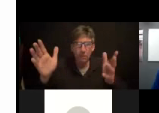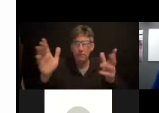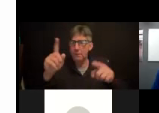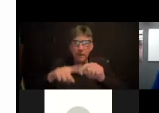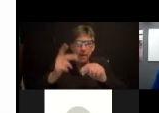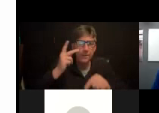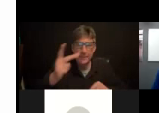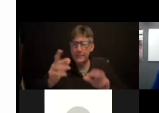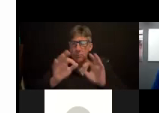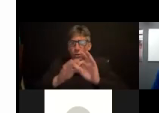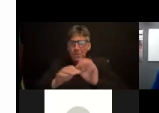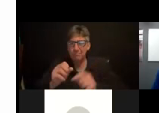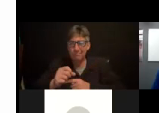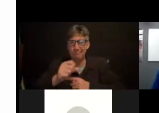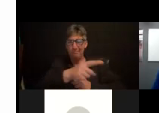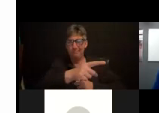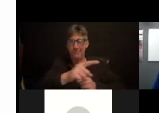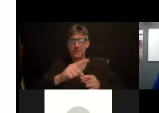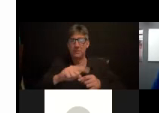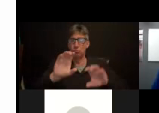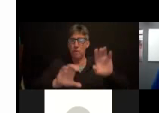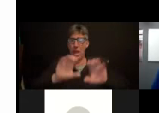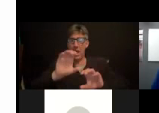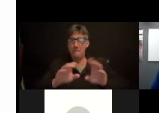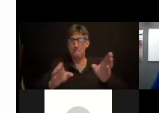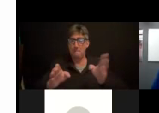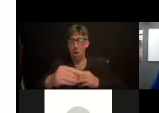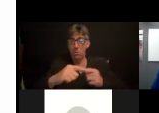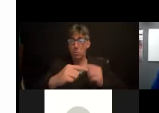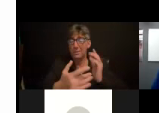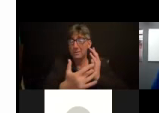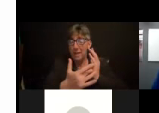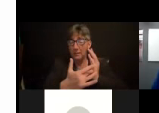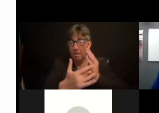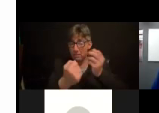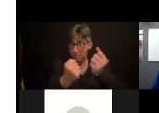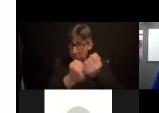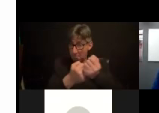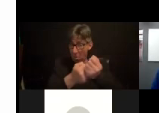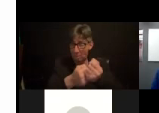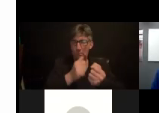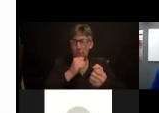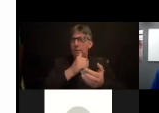let the tech support know using the chat. Next slide.